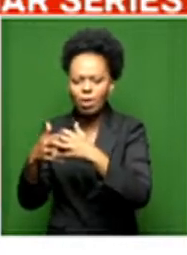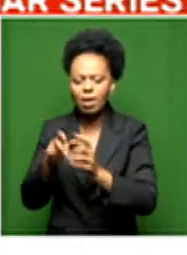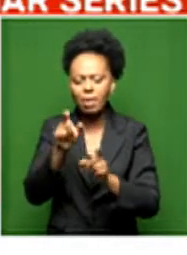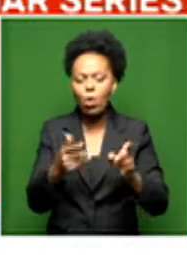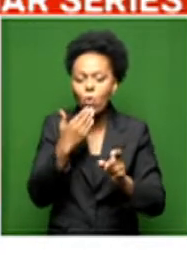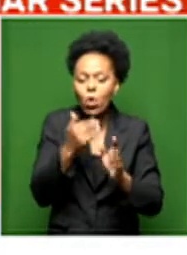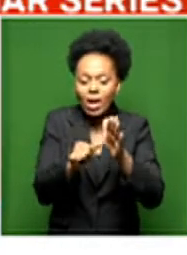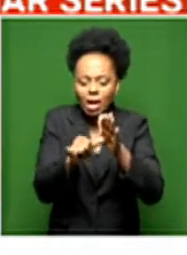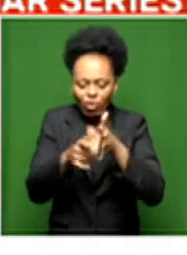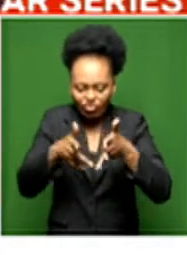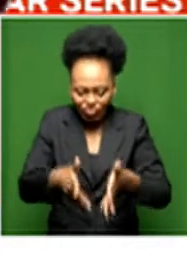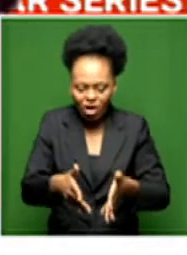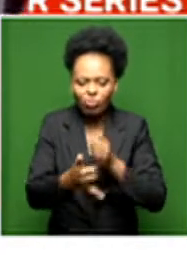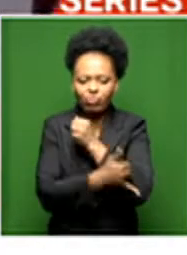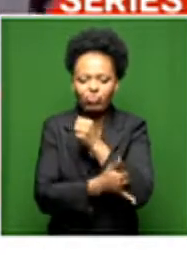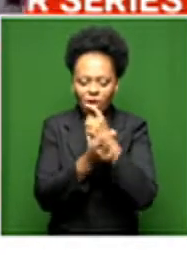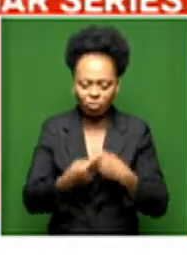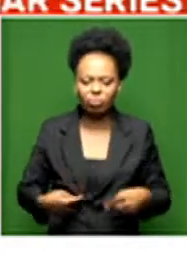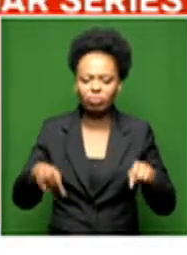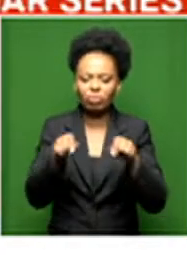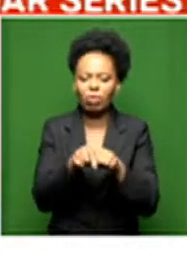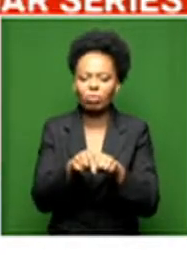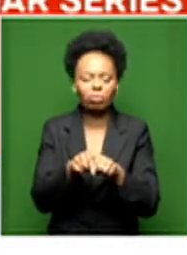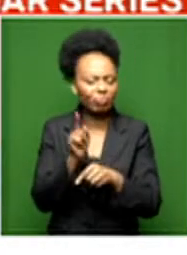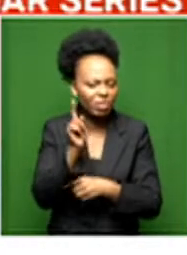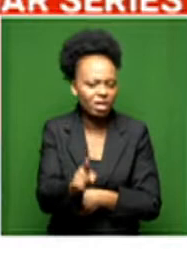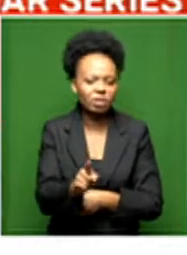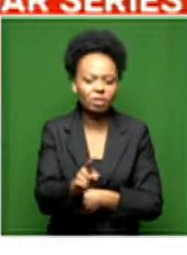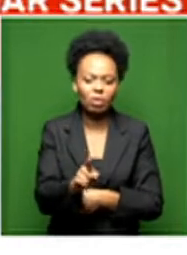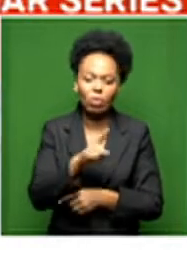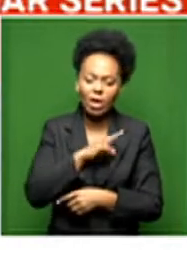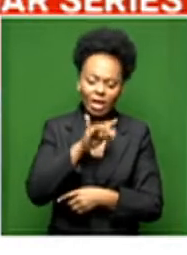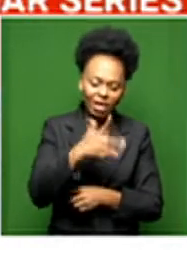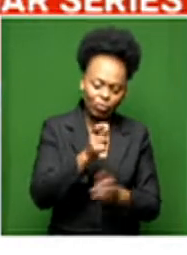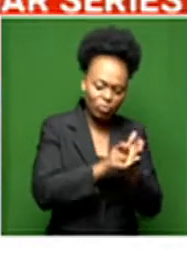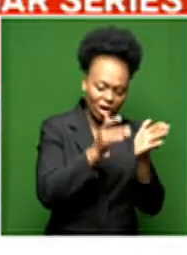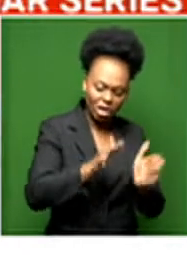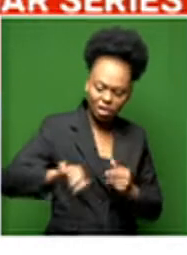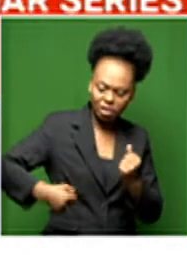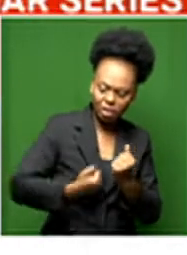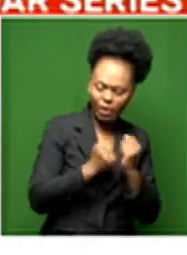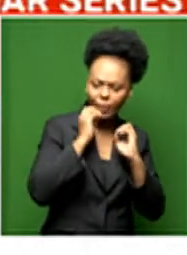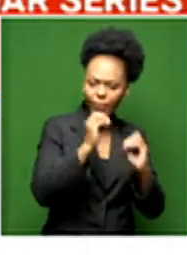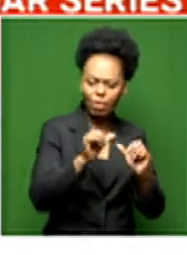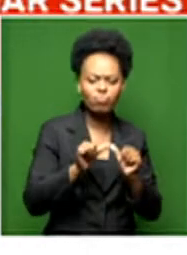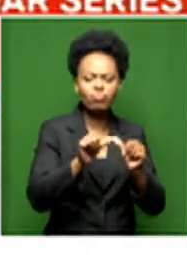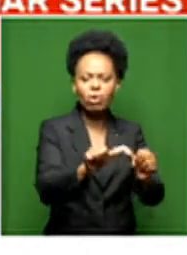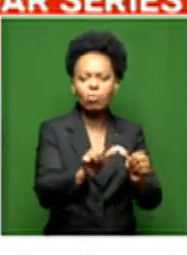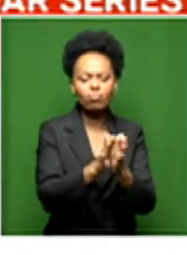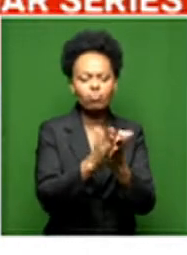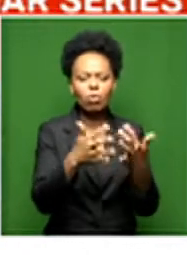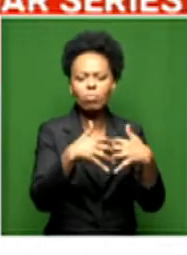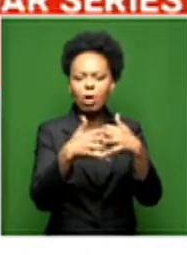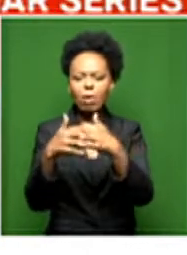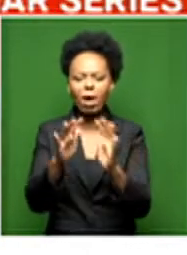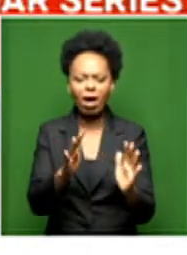our country. By that, if you don't have support, then you can't produce books.